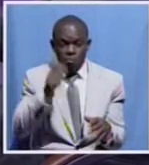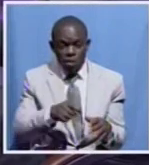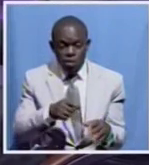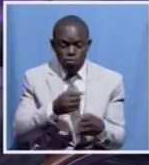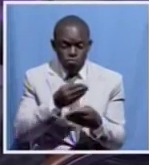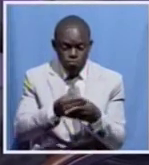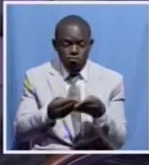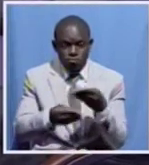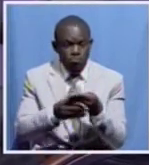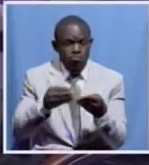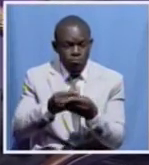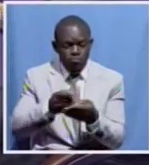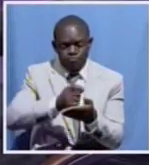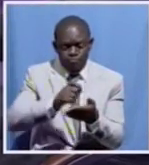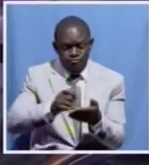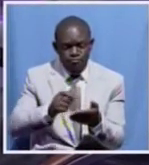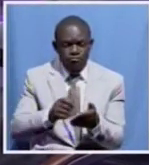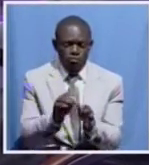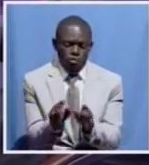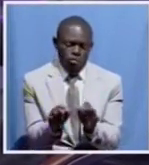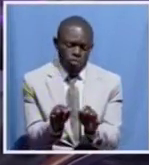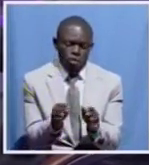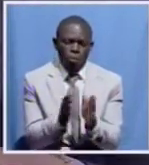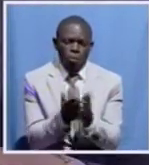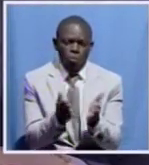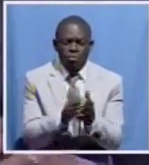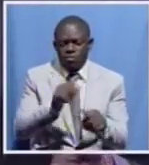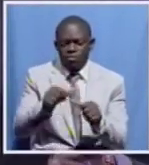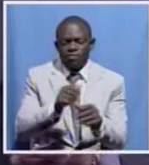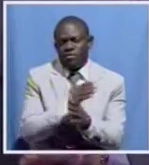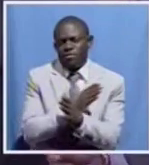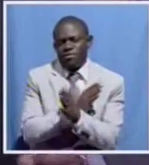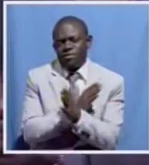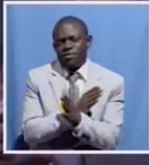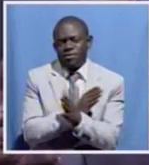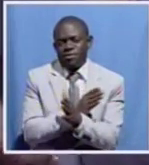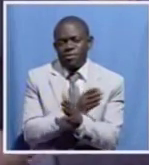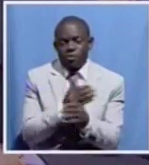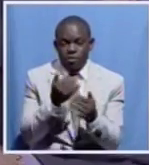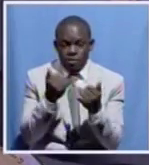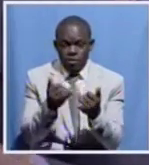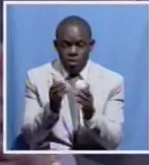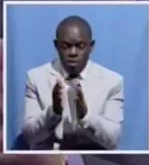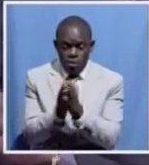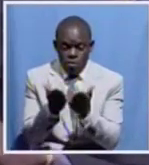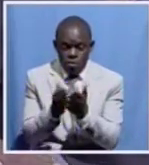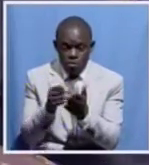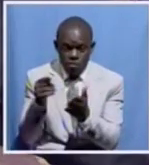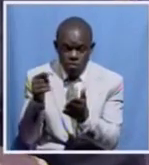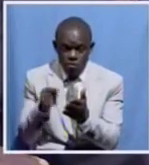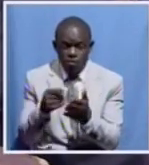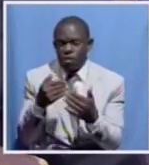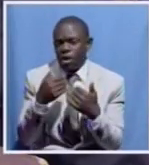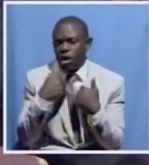on Zambia. And also I mentioned that this book is now even being stocked by Ivy League universities such as